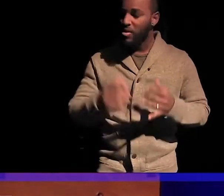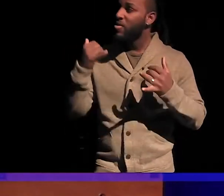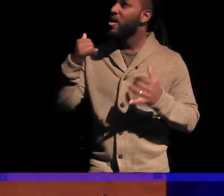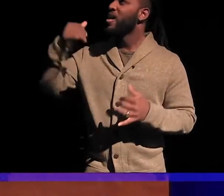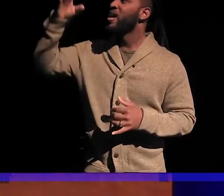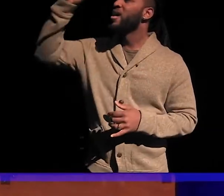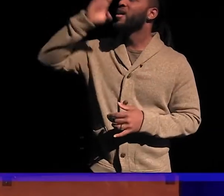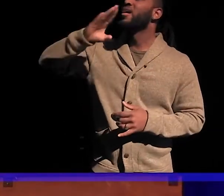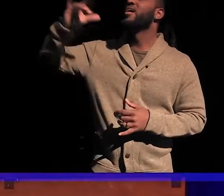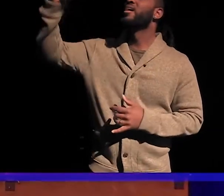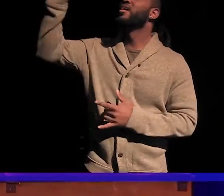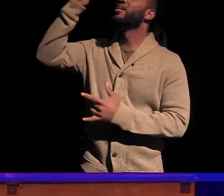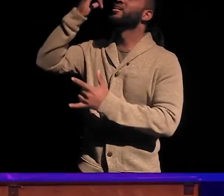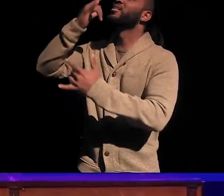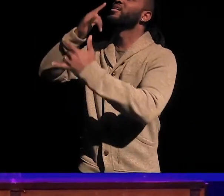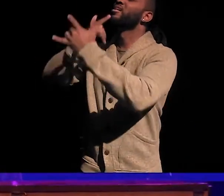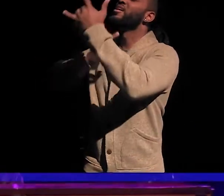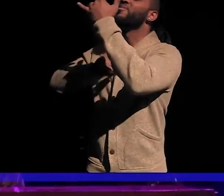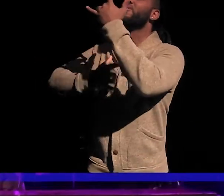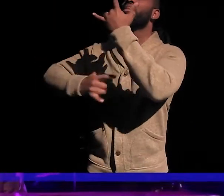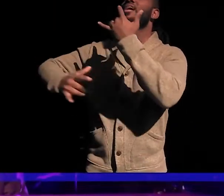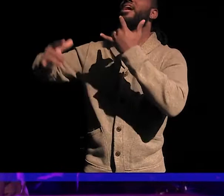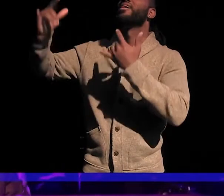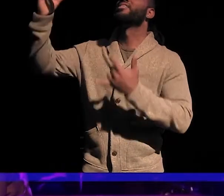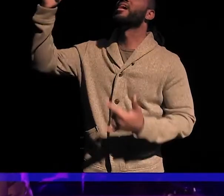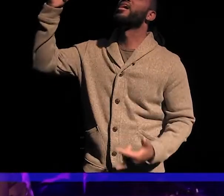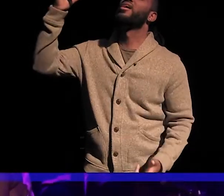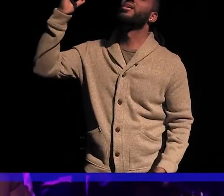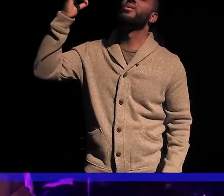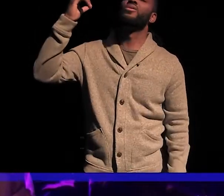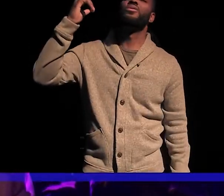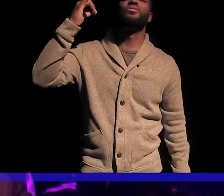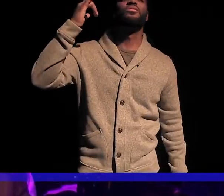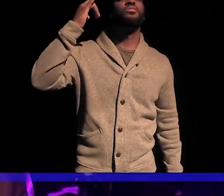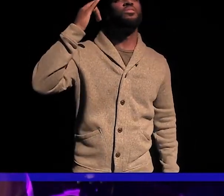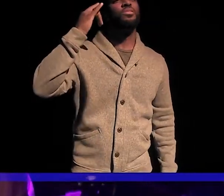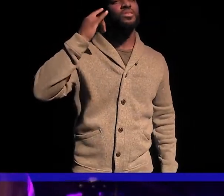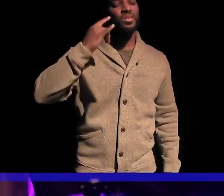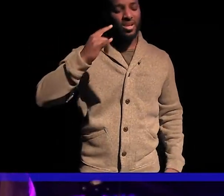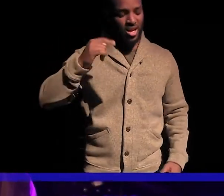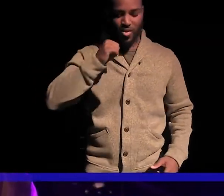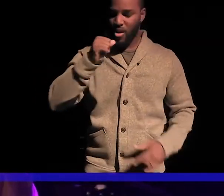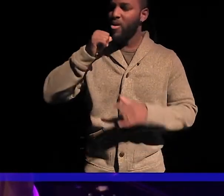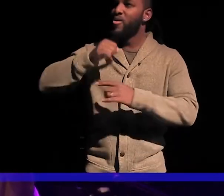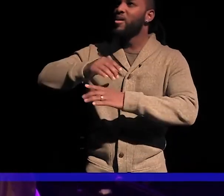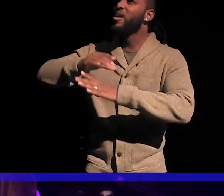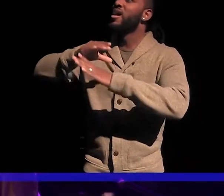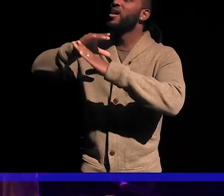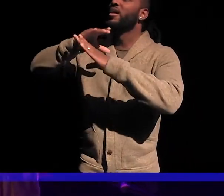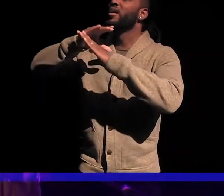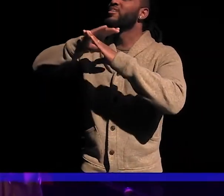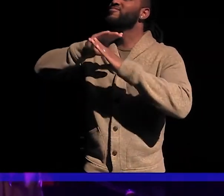Never be more loved than I am right now. I wasn't holding you up,